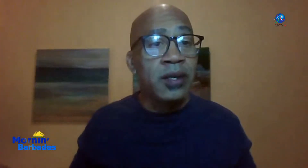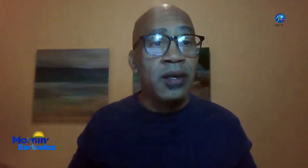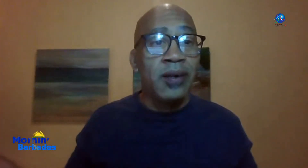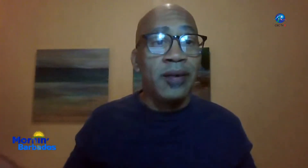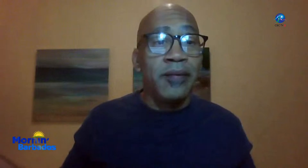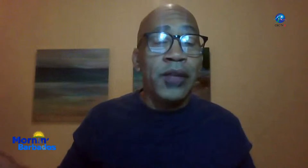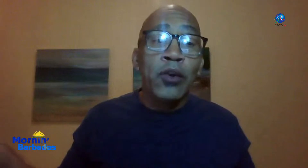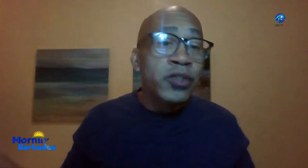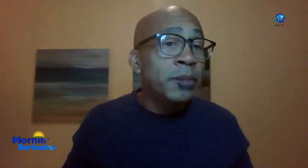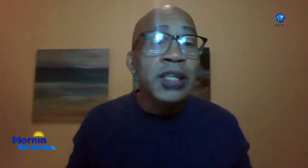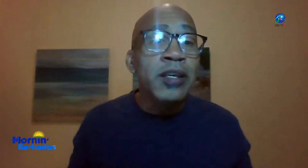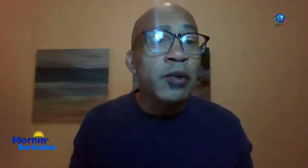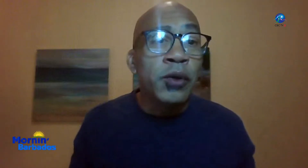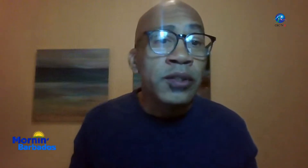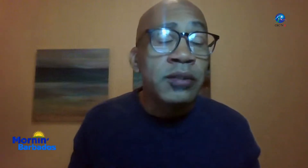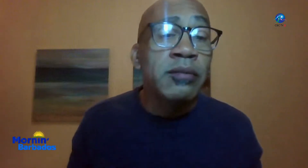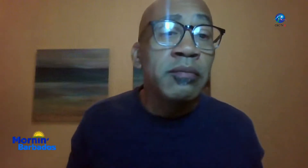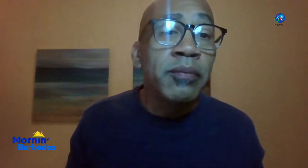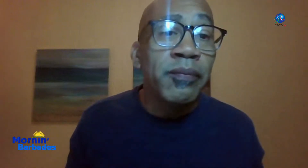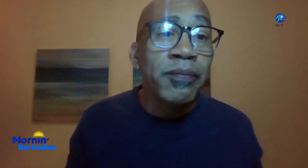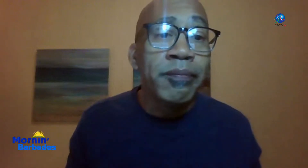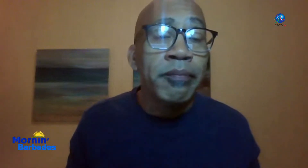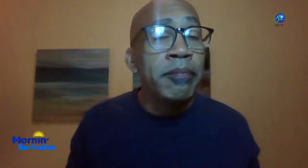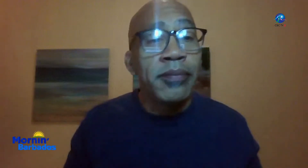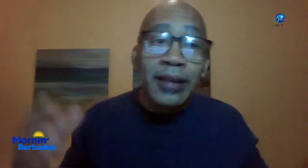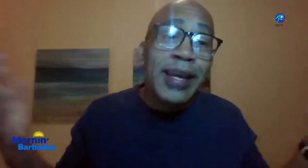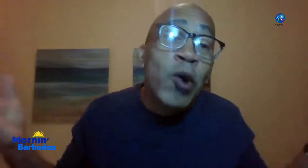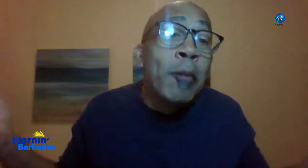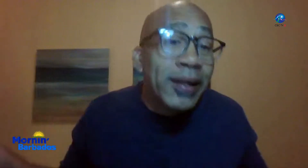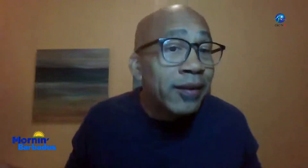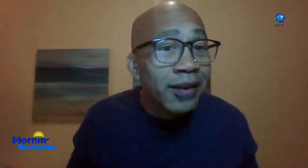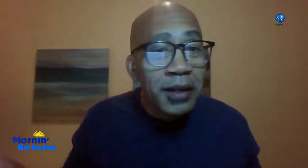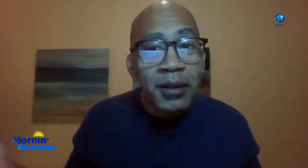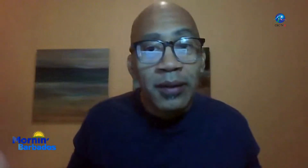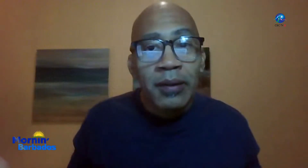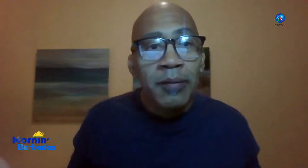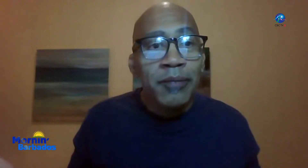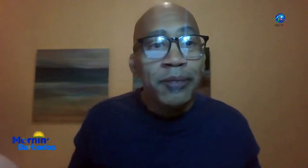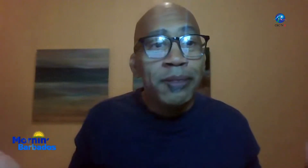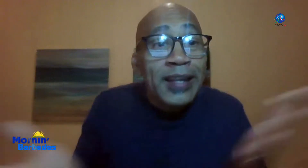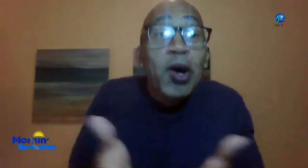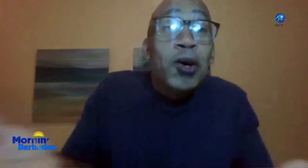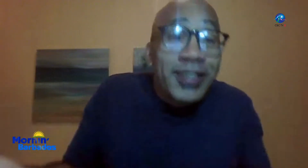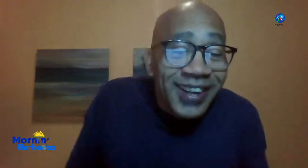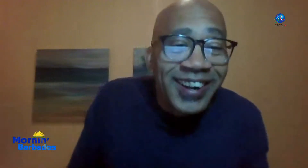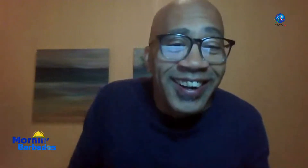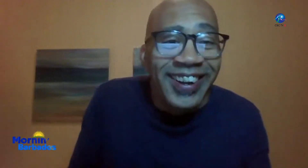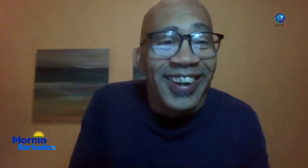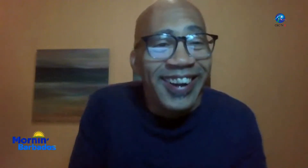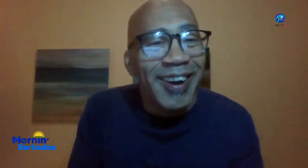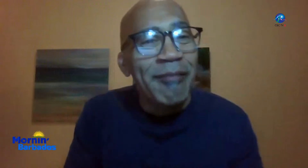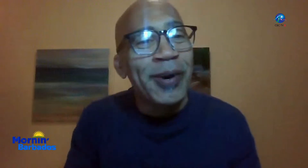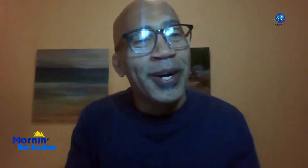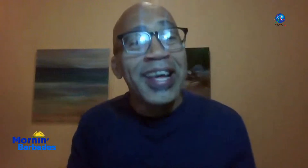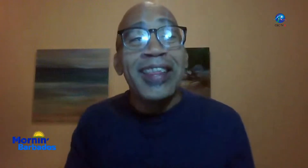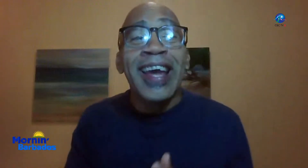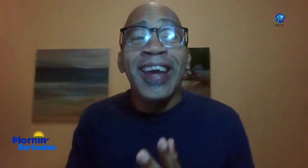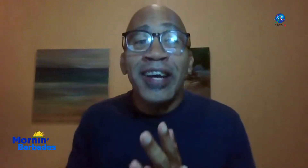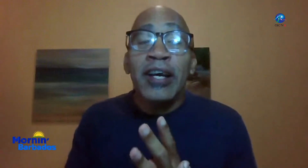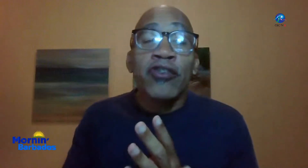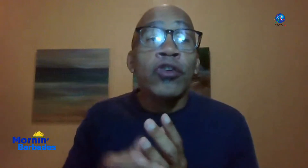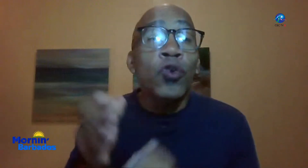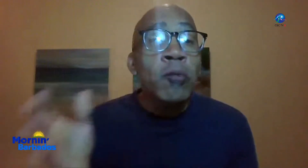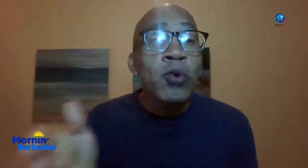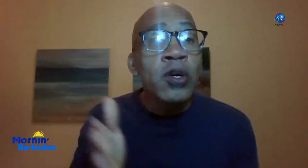the experts. I know some CEOs think they know better. They don't.